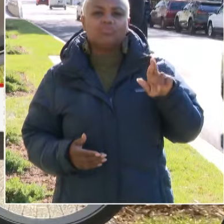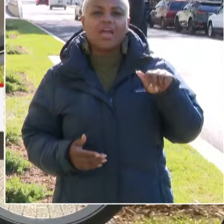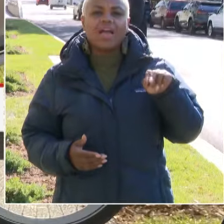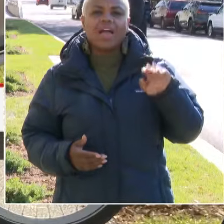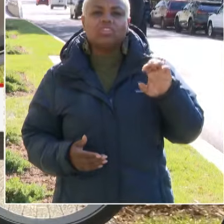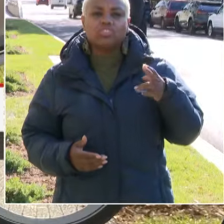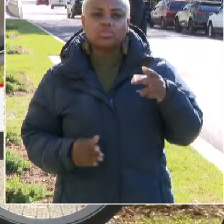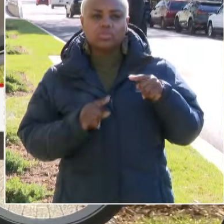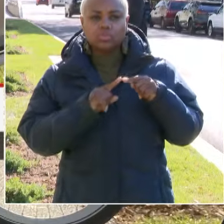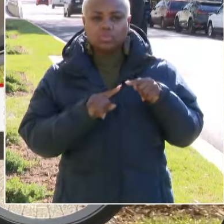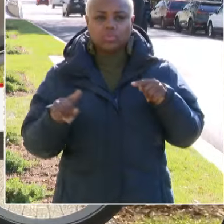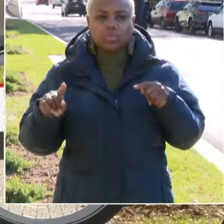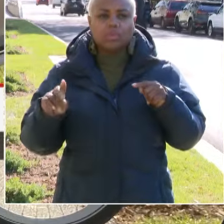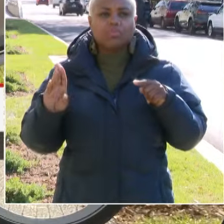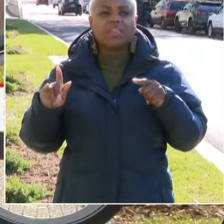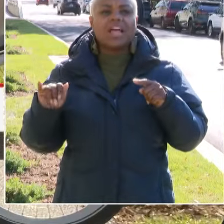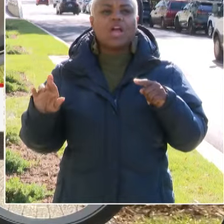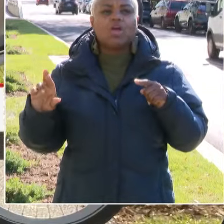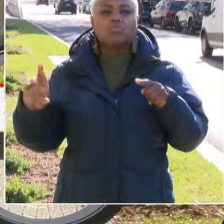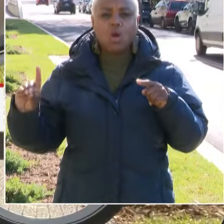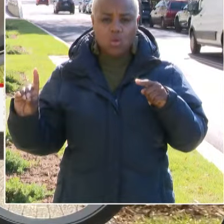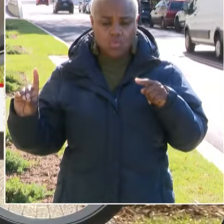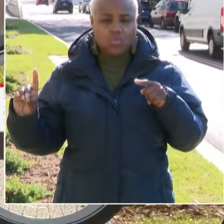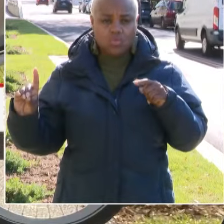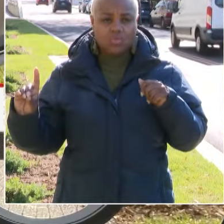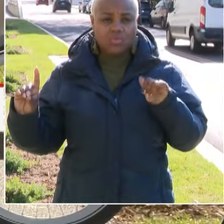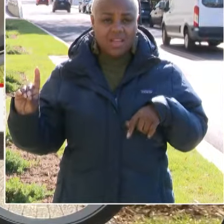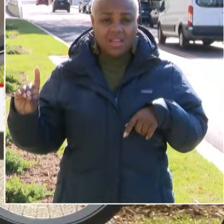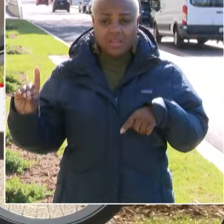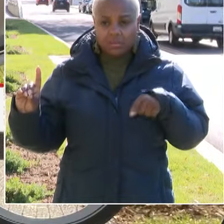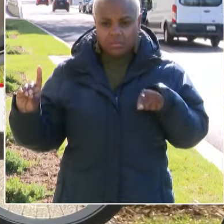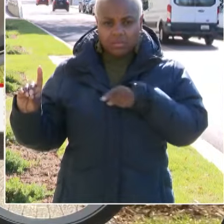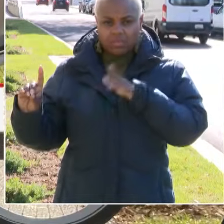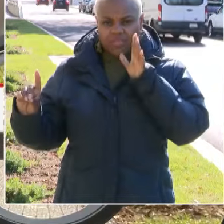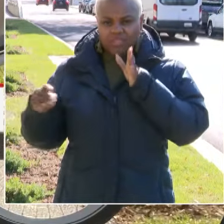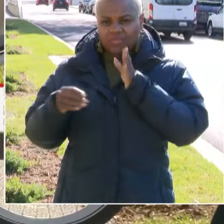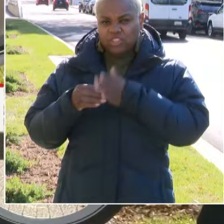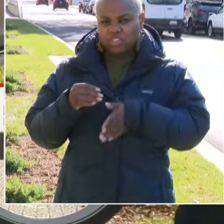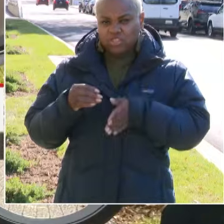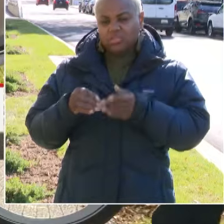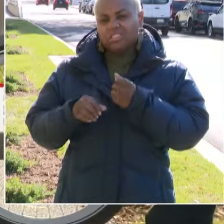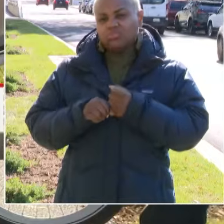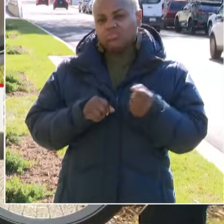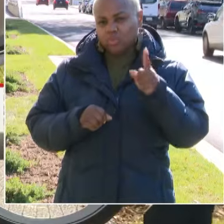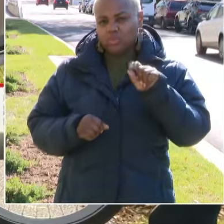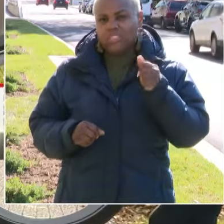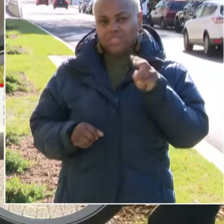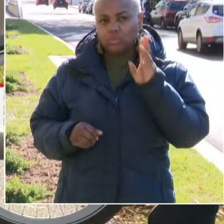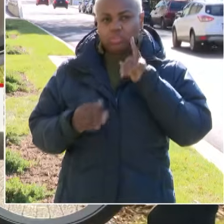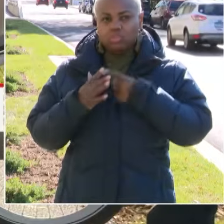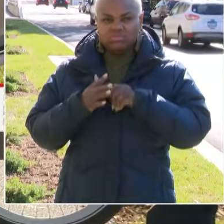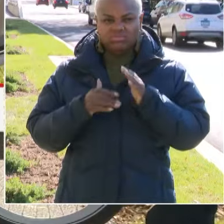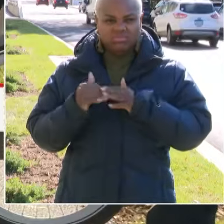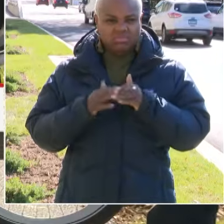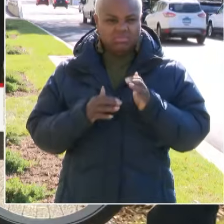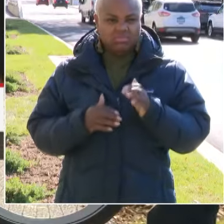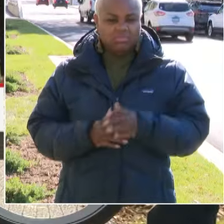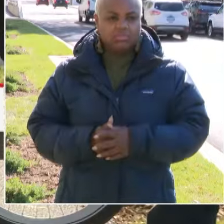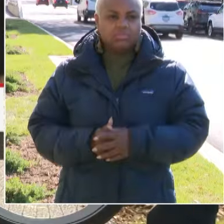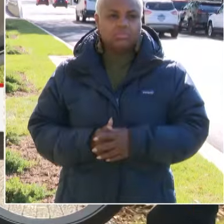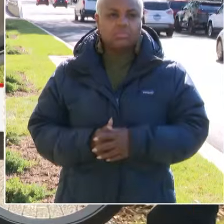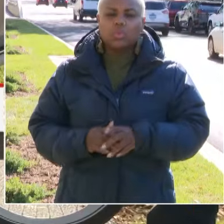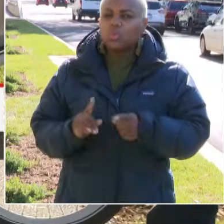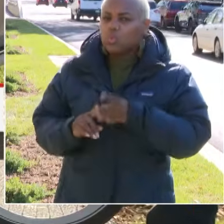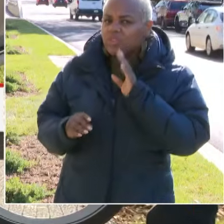finalizing the designs, and we're going to, we think next year, 2026, will be in construction. So when would that phase be? Is